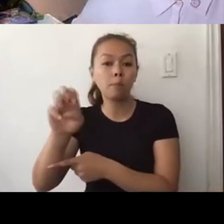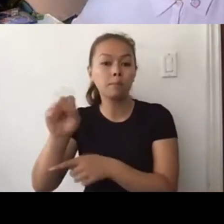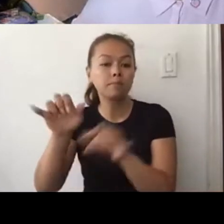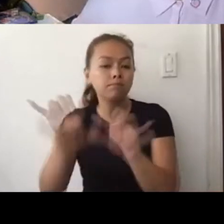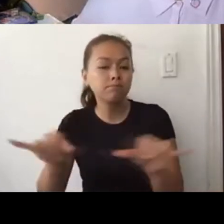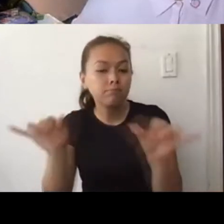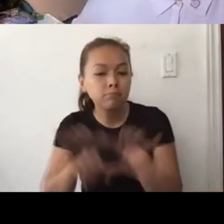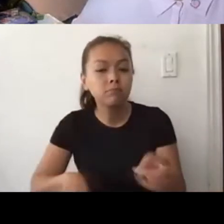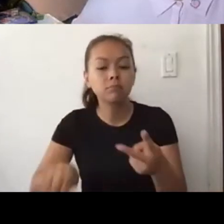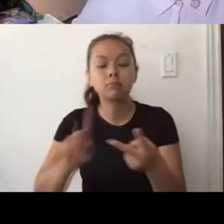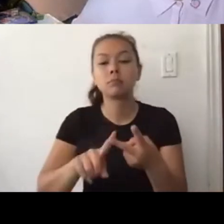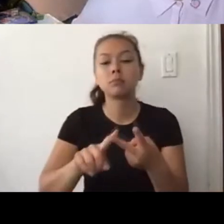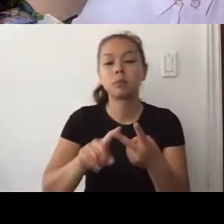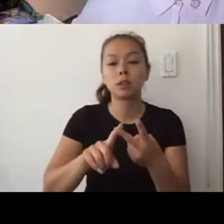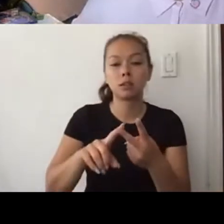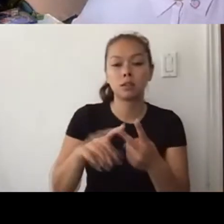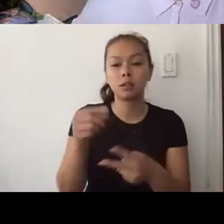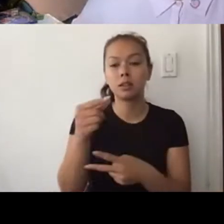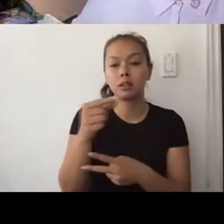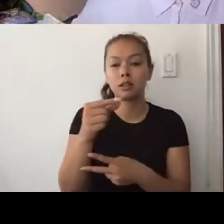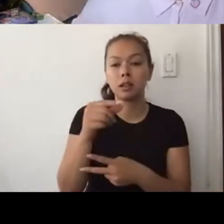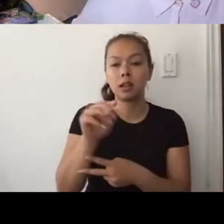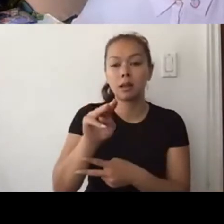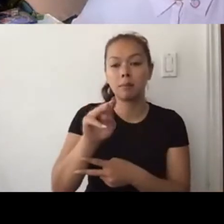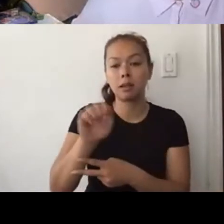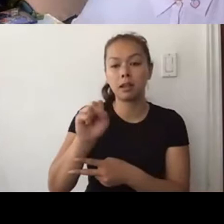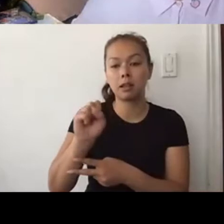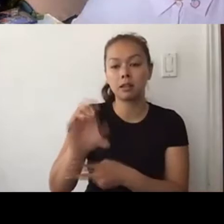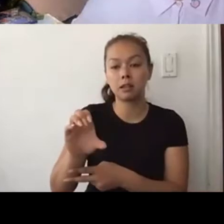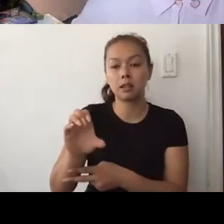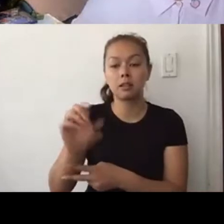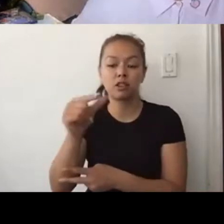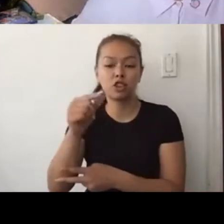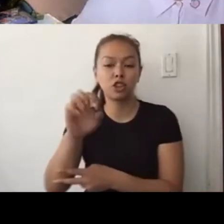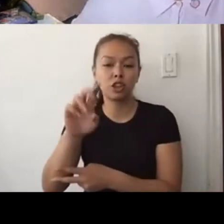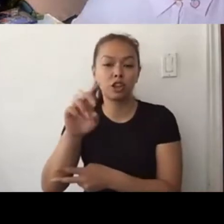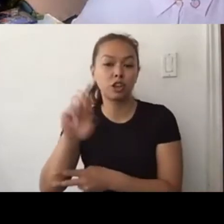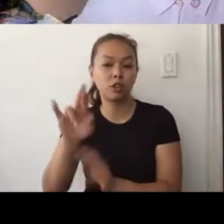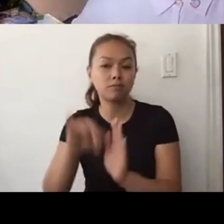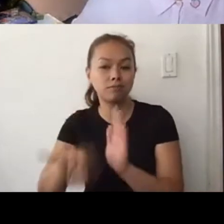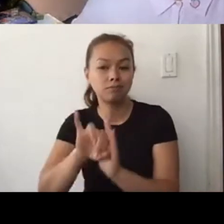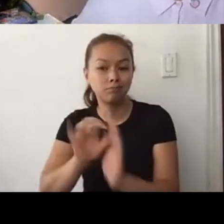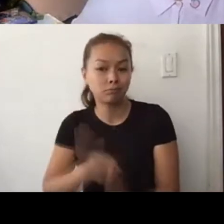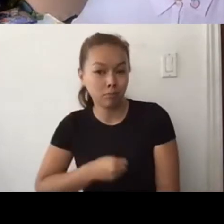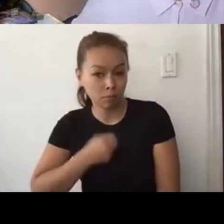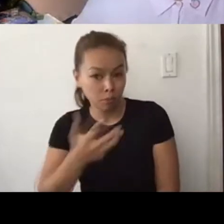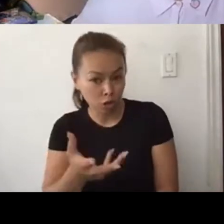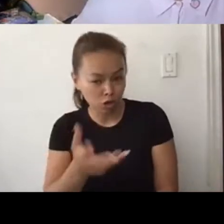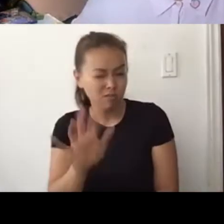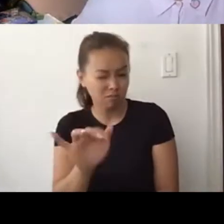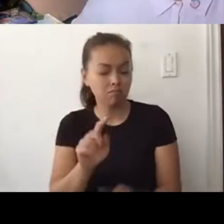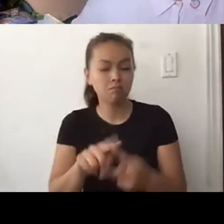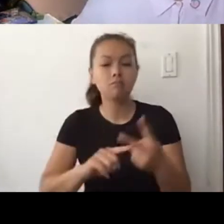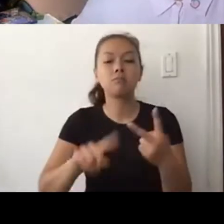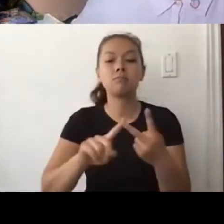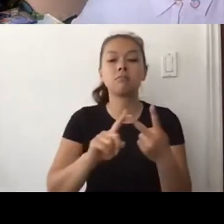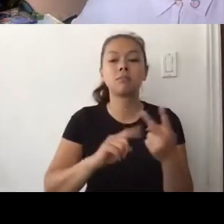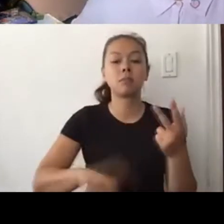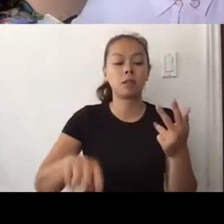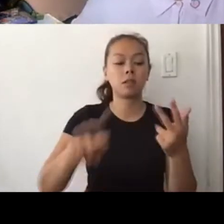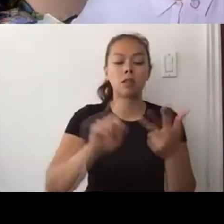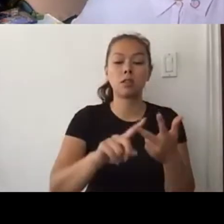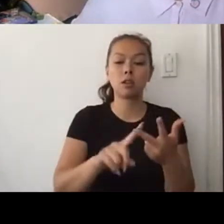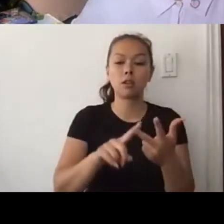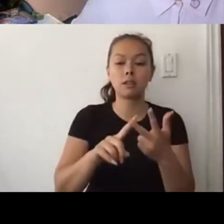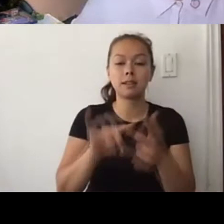identity, and expressions is our second theme. Our third theme is going to touch on intersectional perspectives on masculinities and